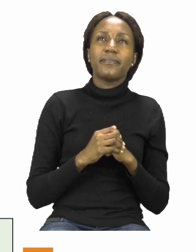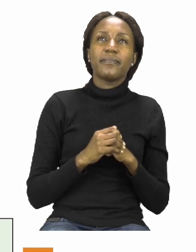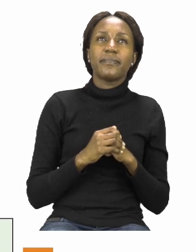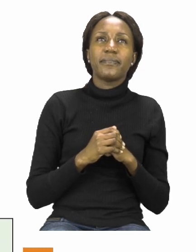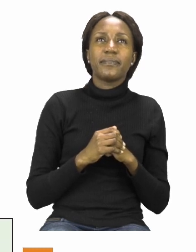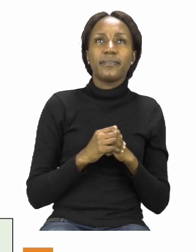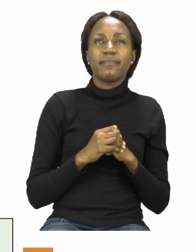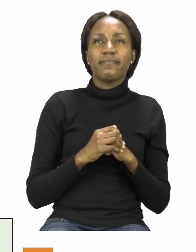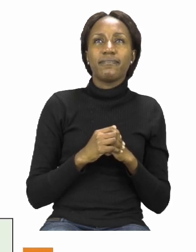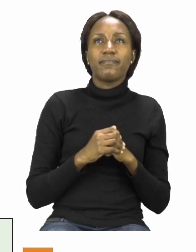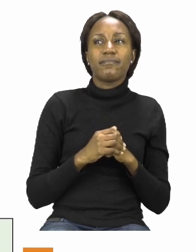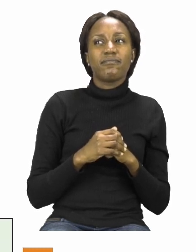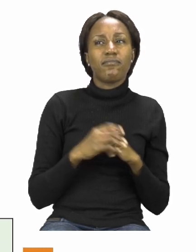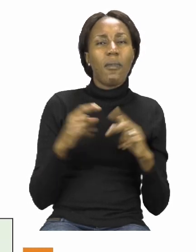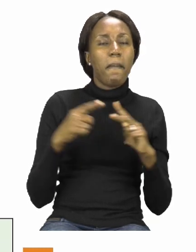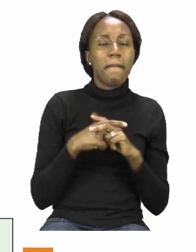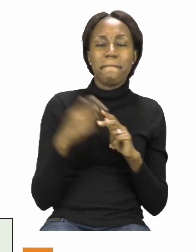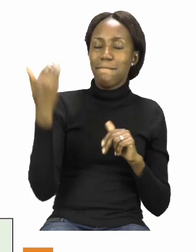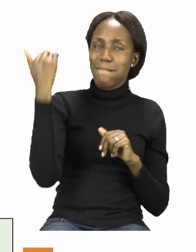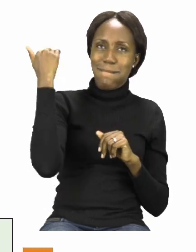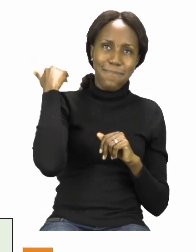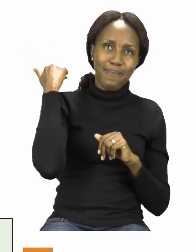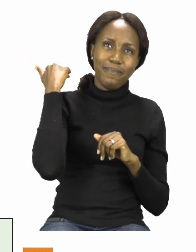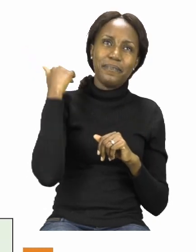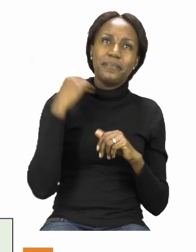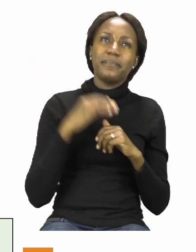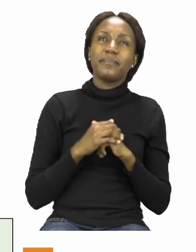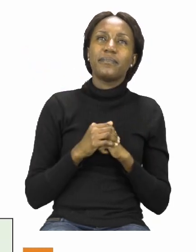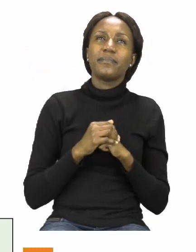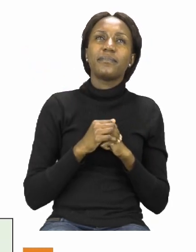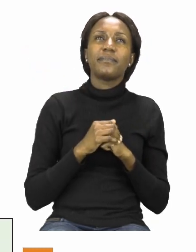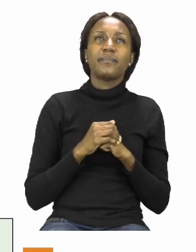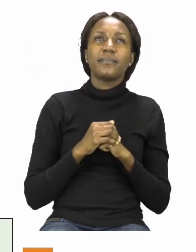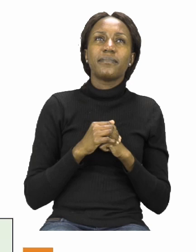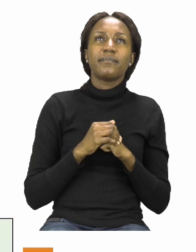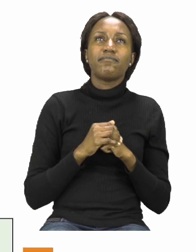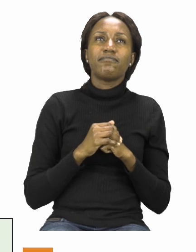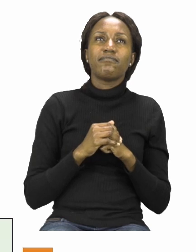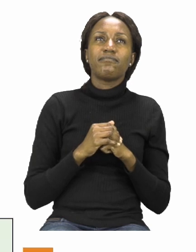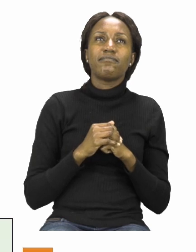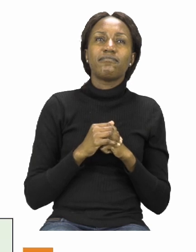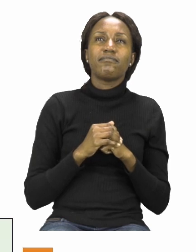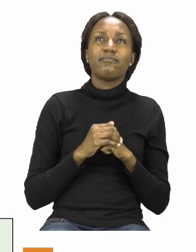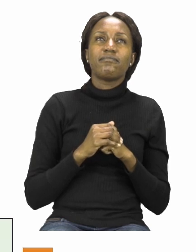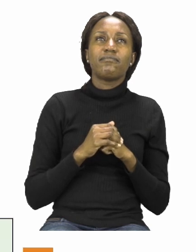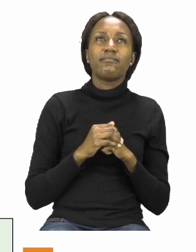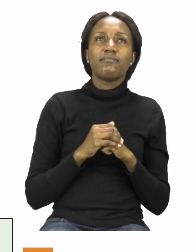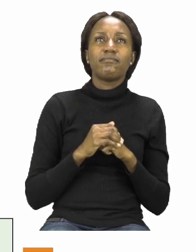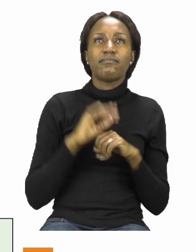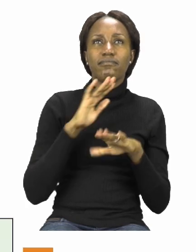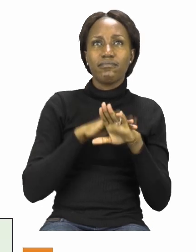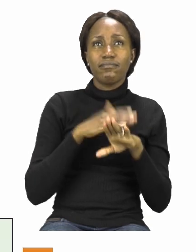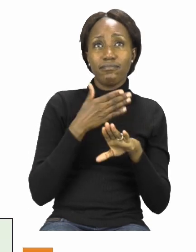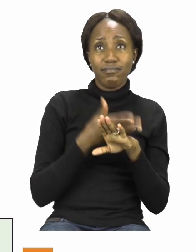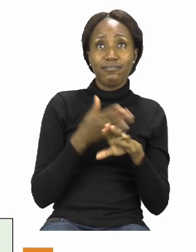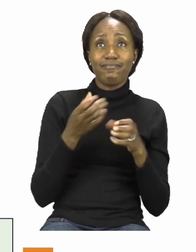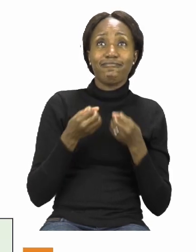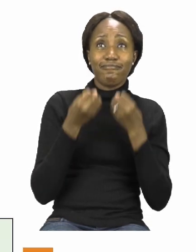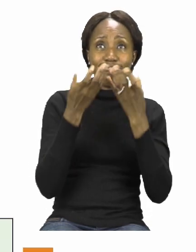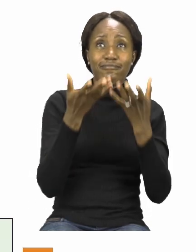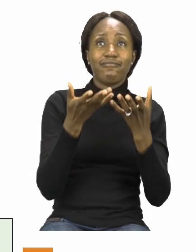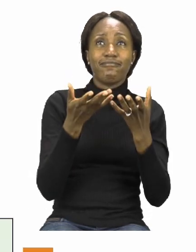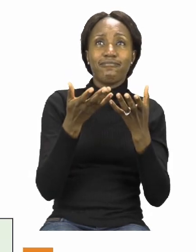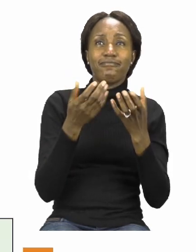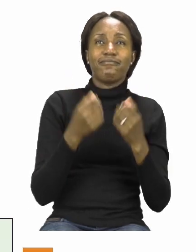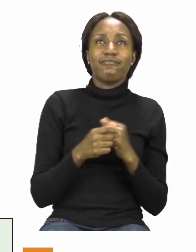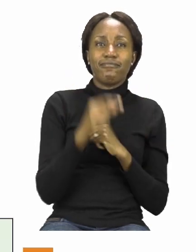has already happened. So, we're going to start with our example that says give. Now, when you